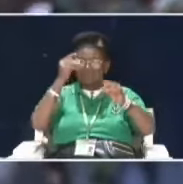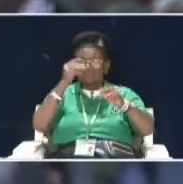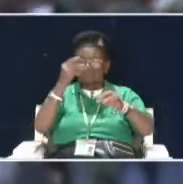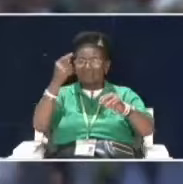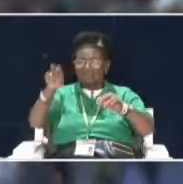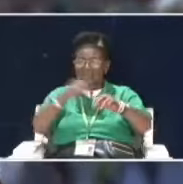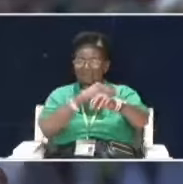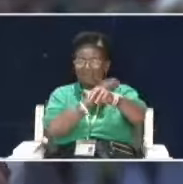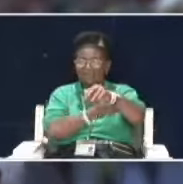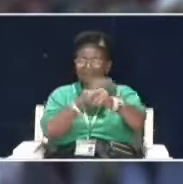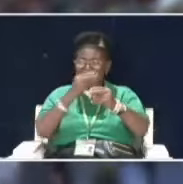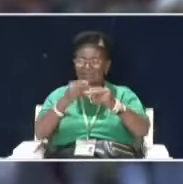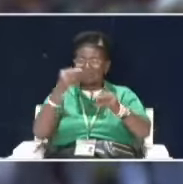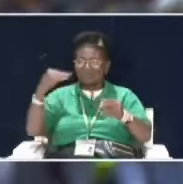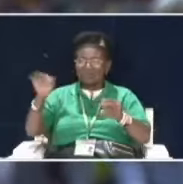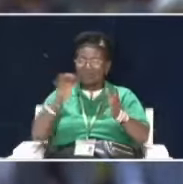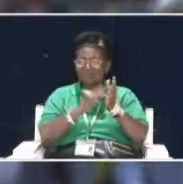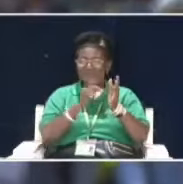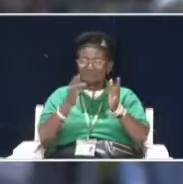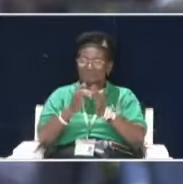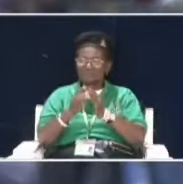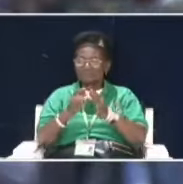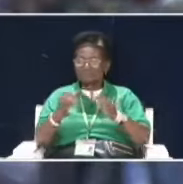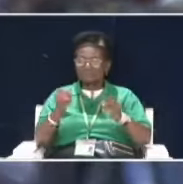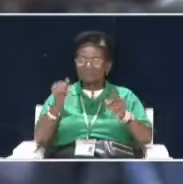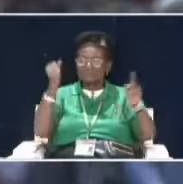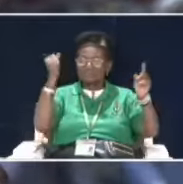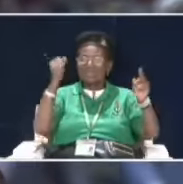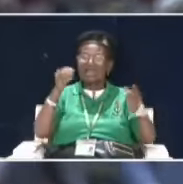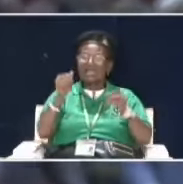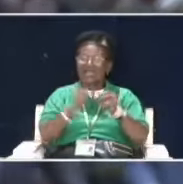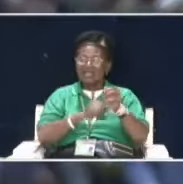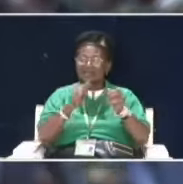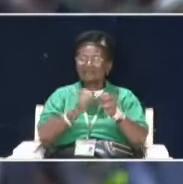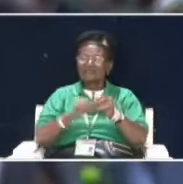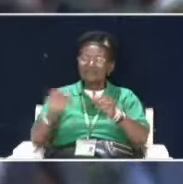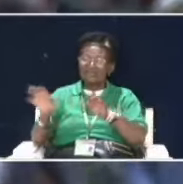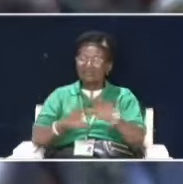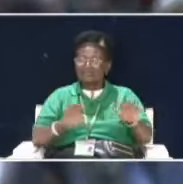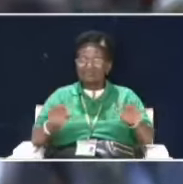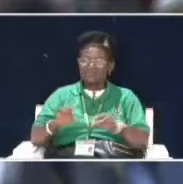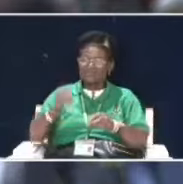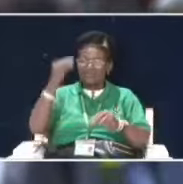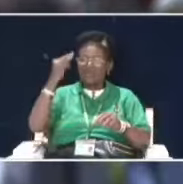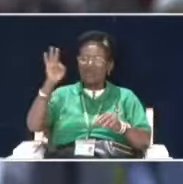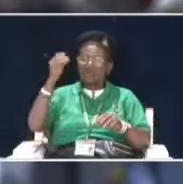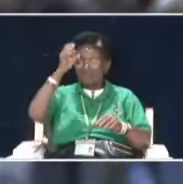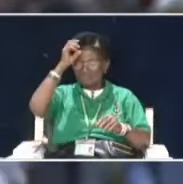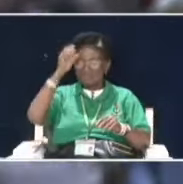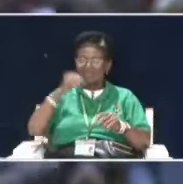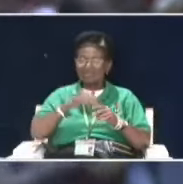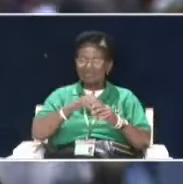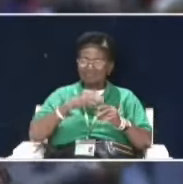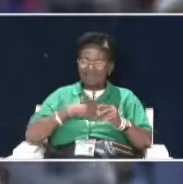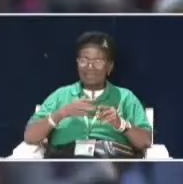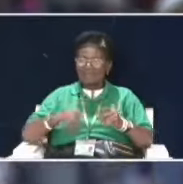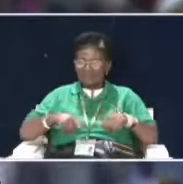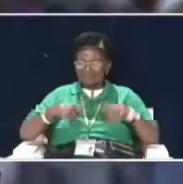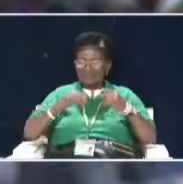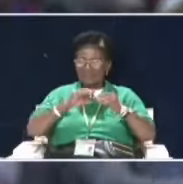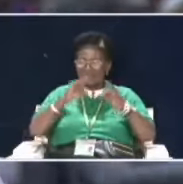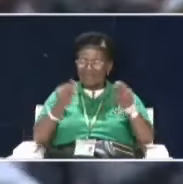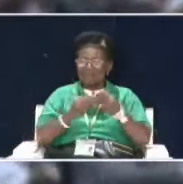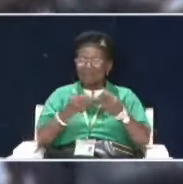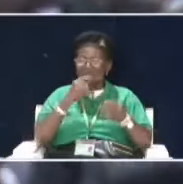Jesus, every activity of Satan in my family must